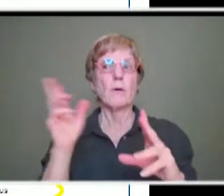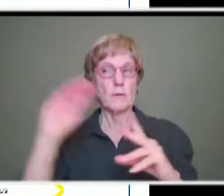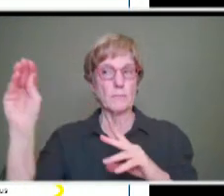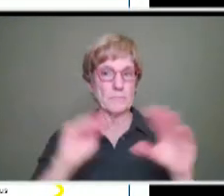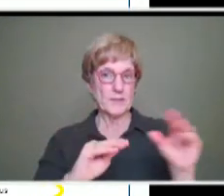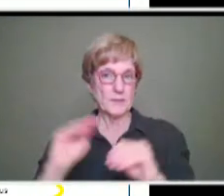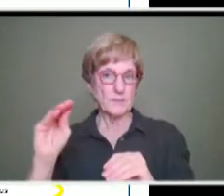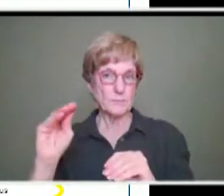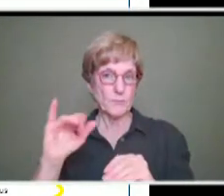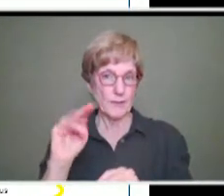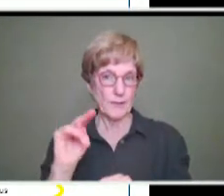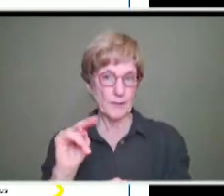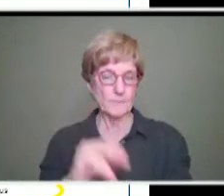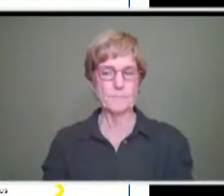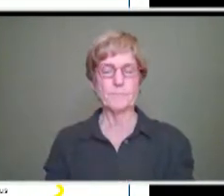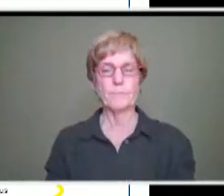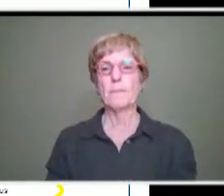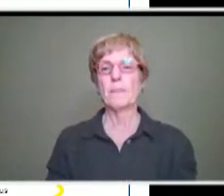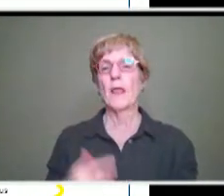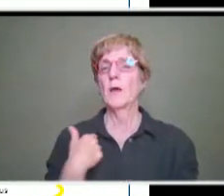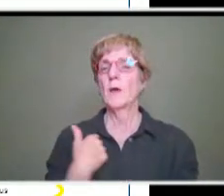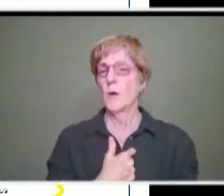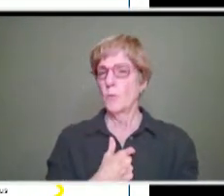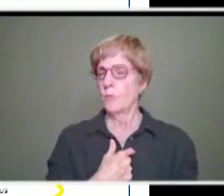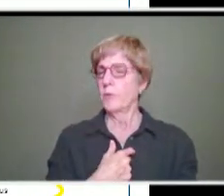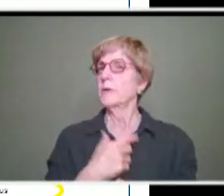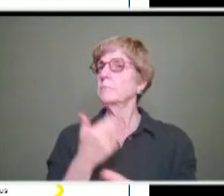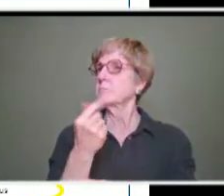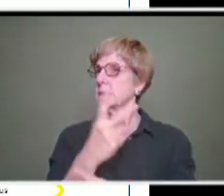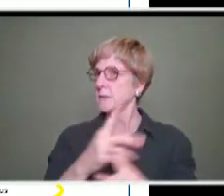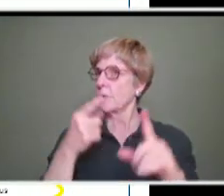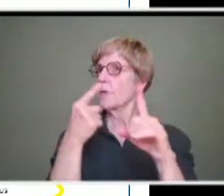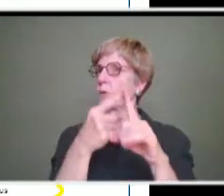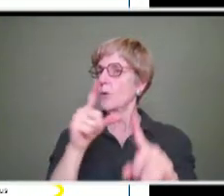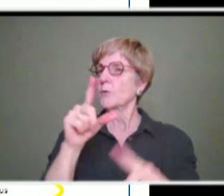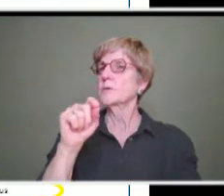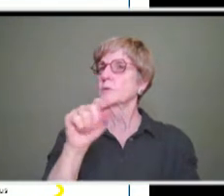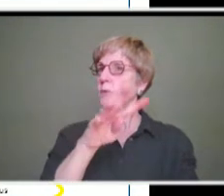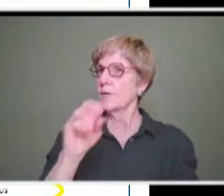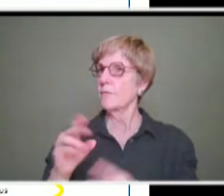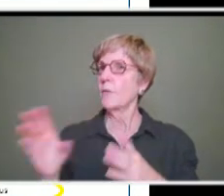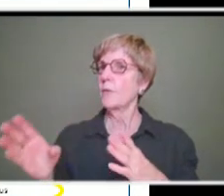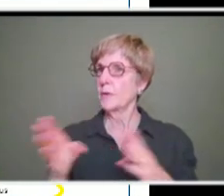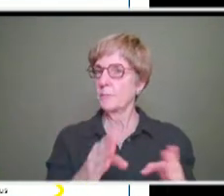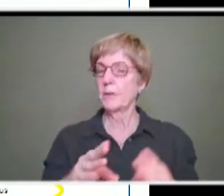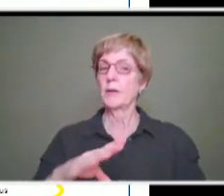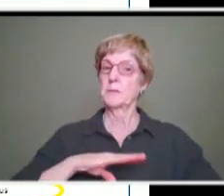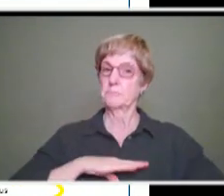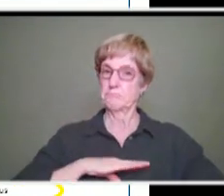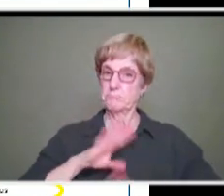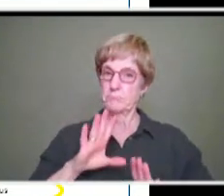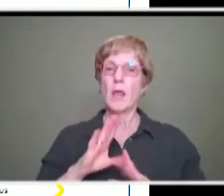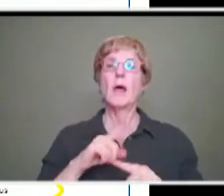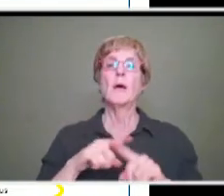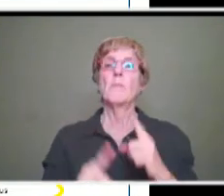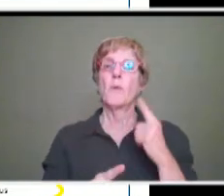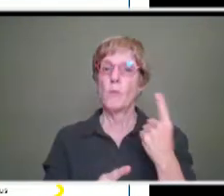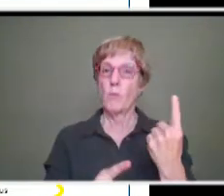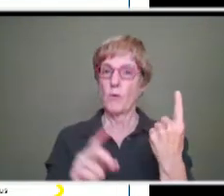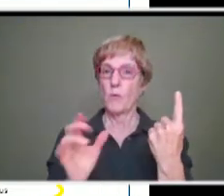as Dave mentioned we meet a number of the goals of the 2040 plan including one of the goals of